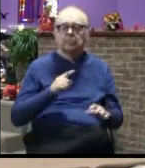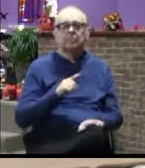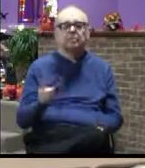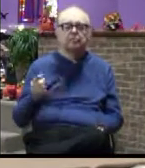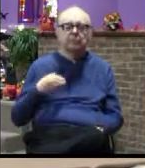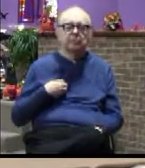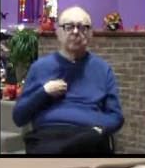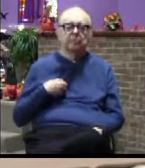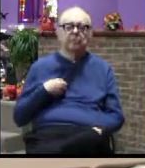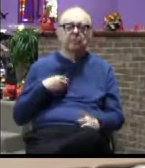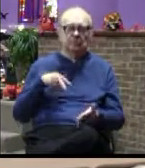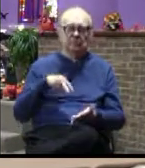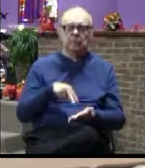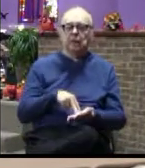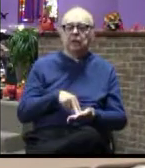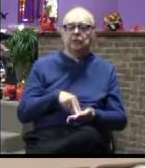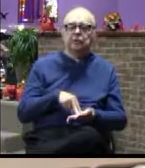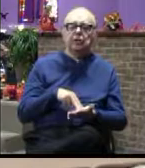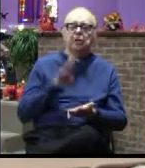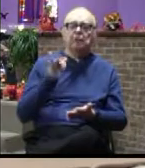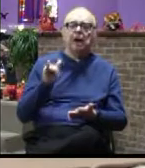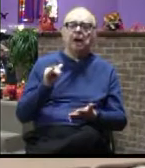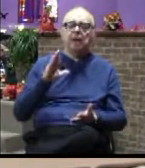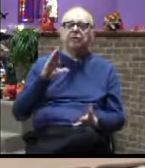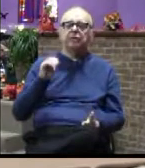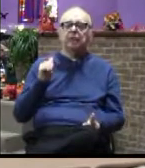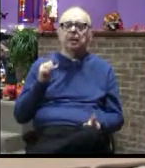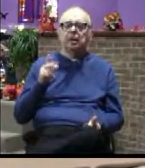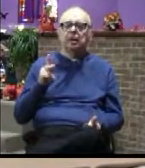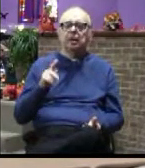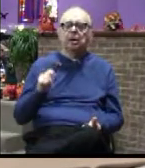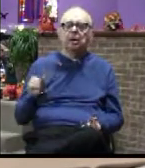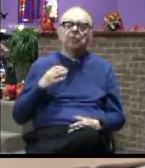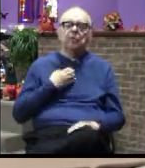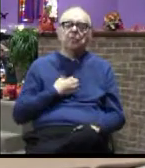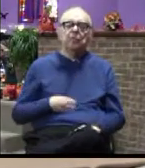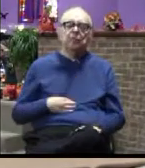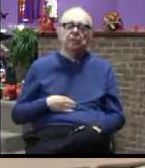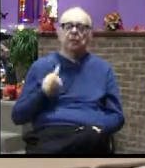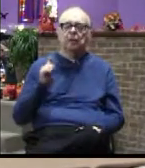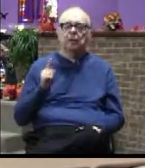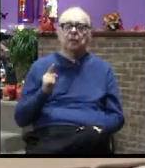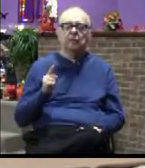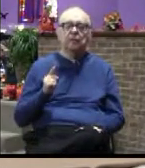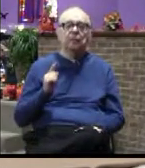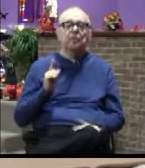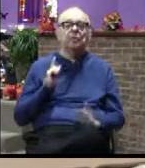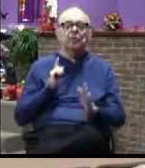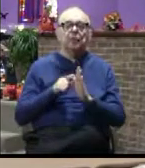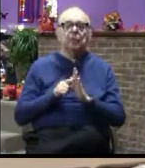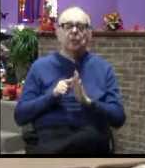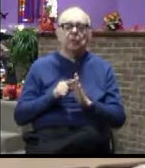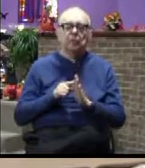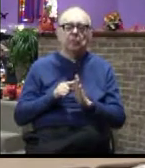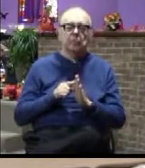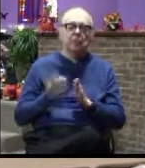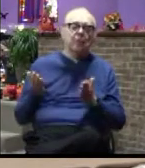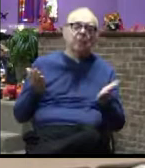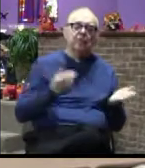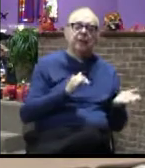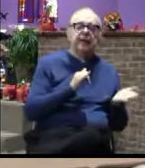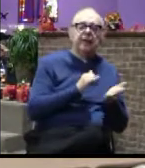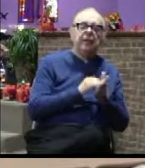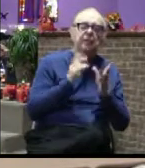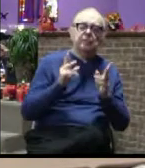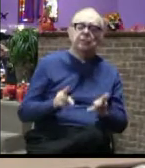How many of you have stood by that casket, wishing for just a moment you could bring that